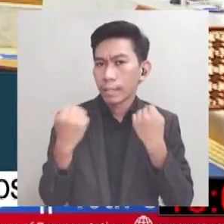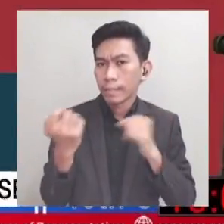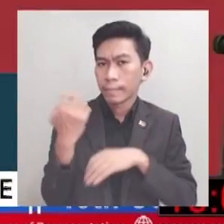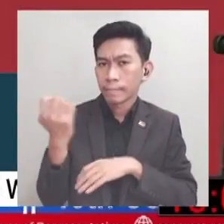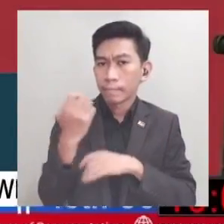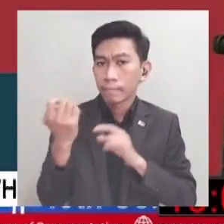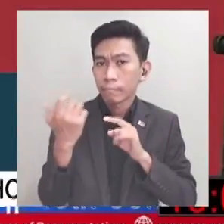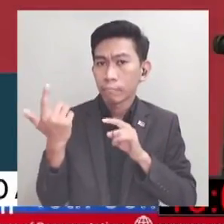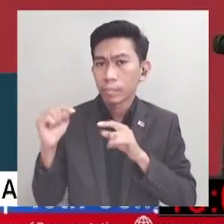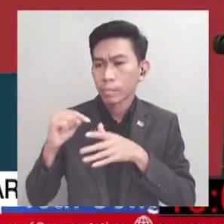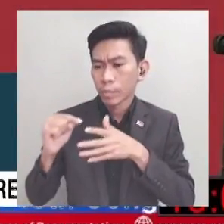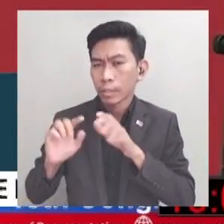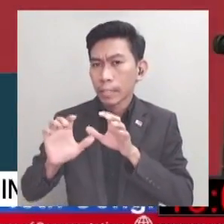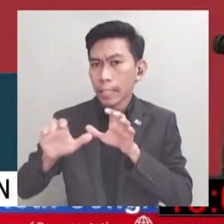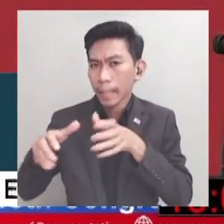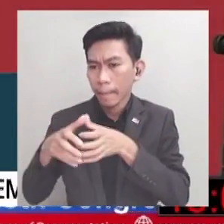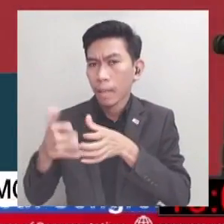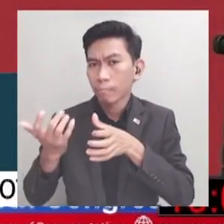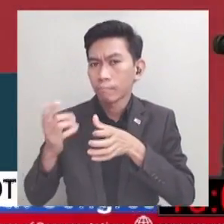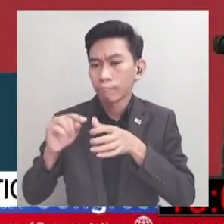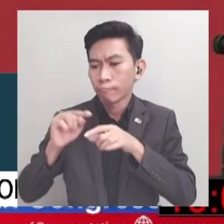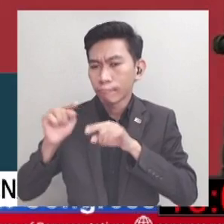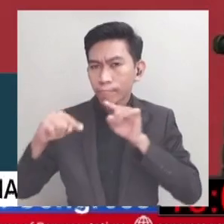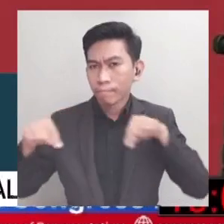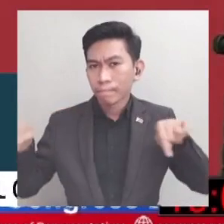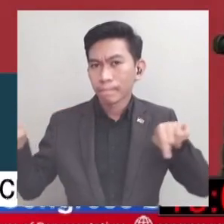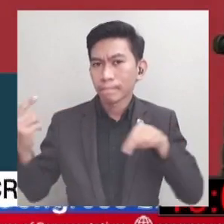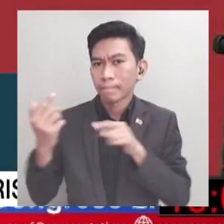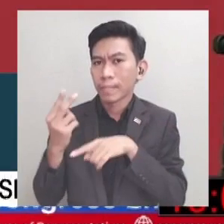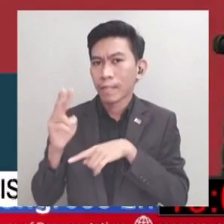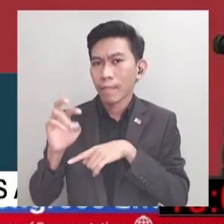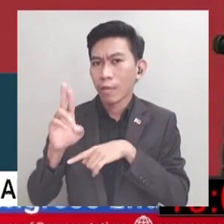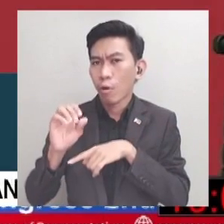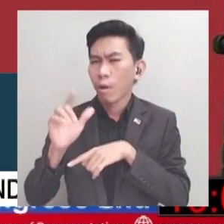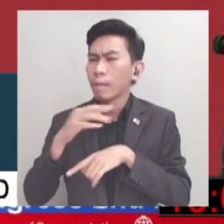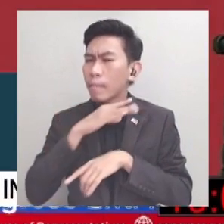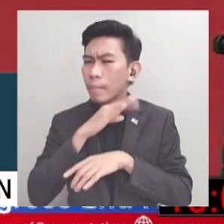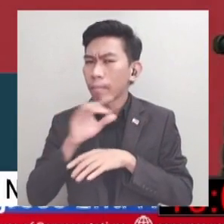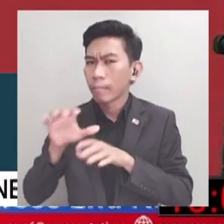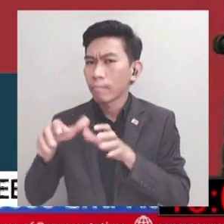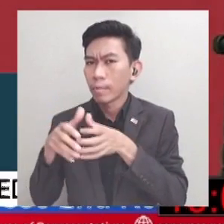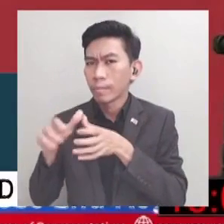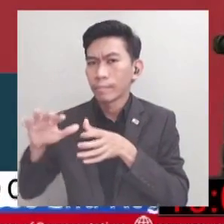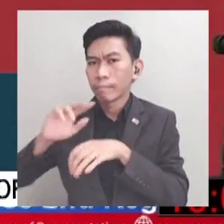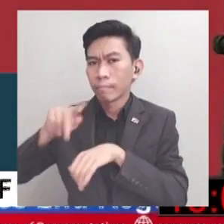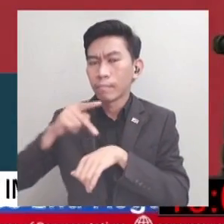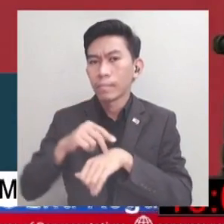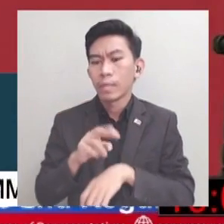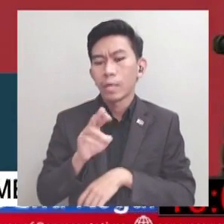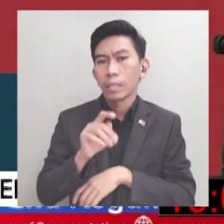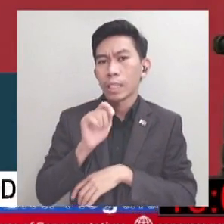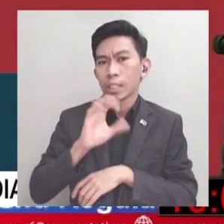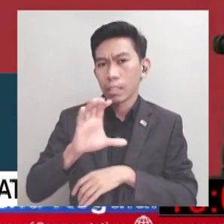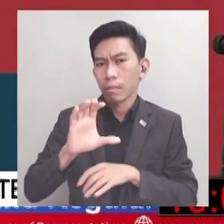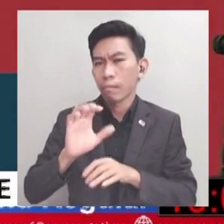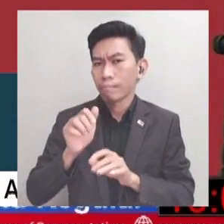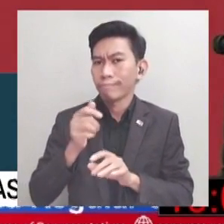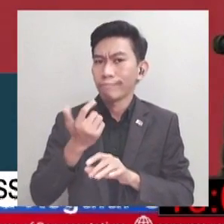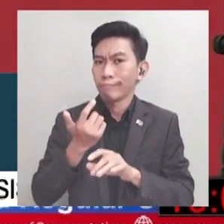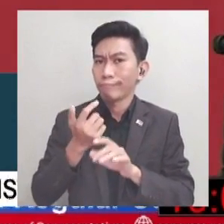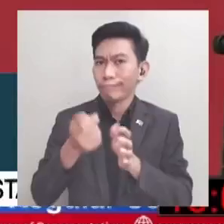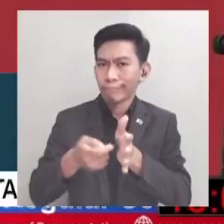Reinforcement Team Act, the Virology Institute of the Philippines, the mandatory ROTC and National Service Training